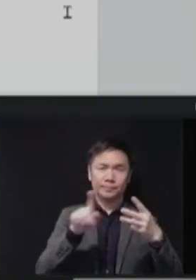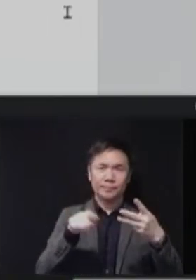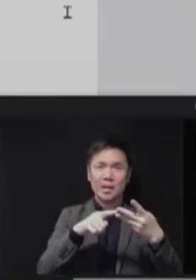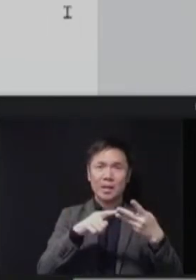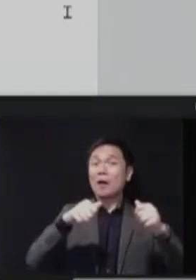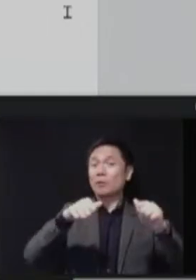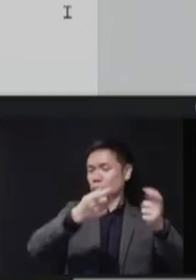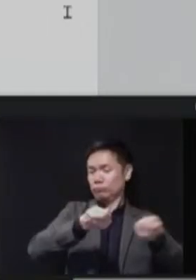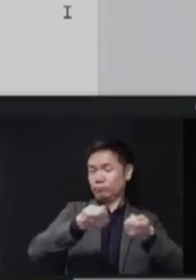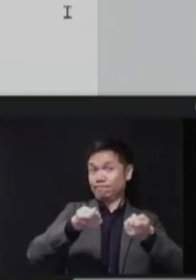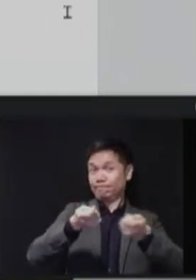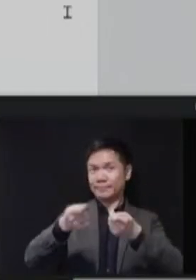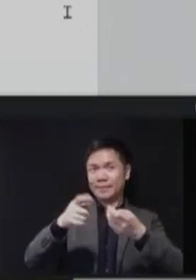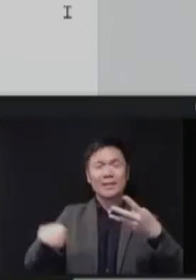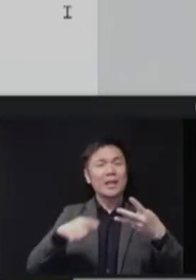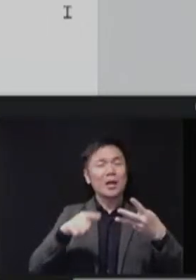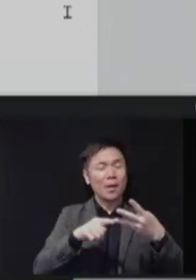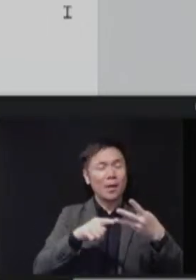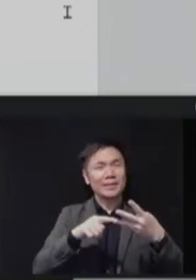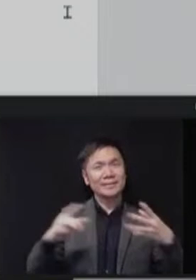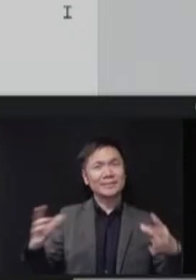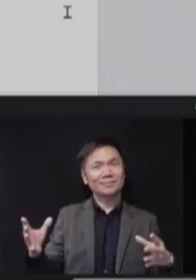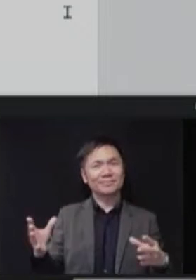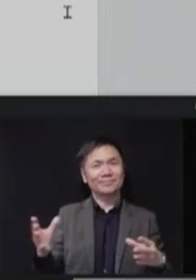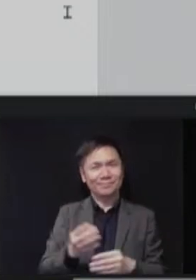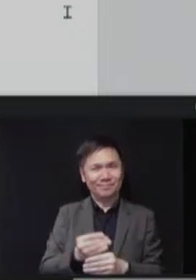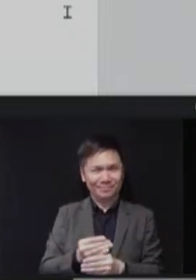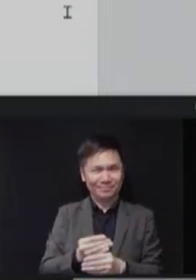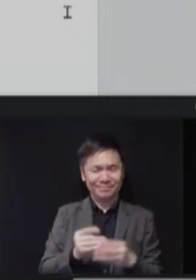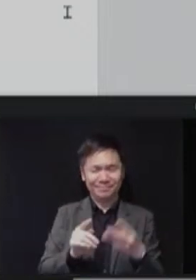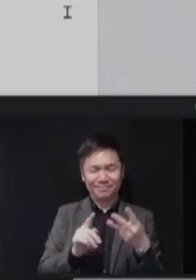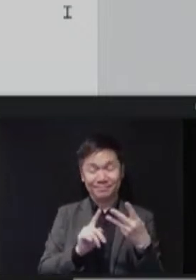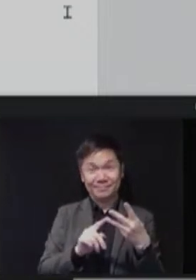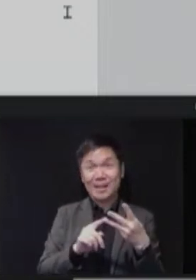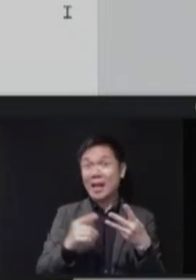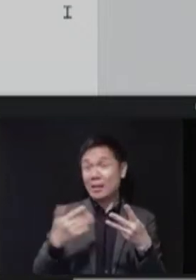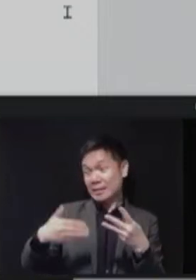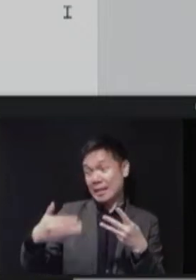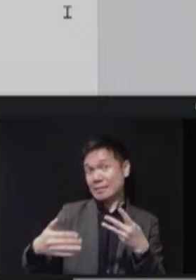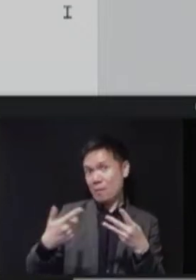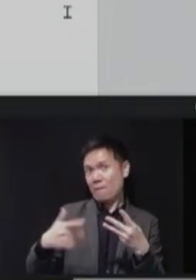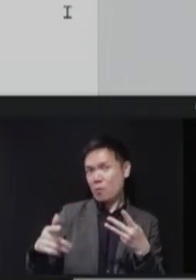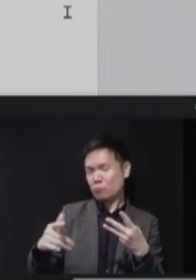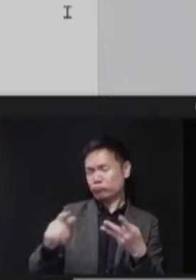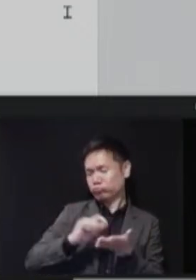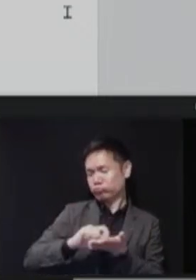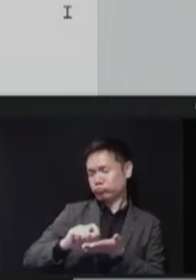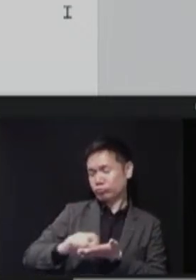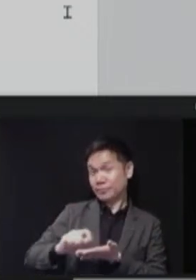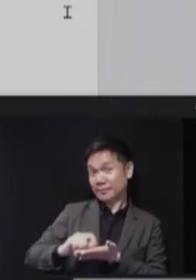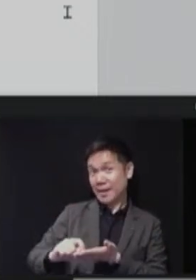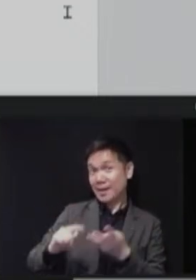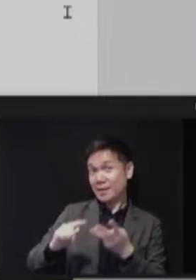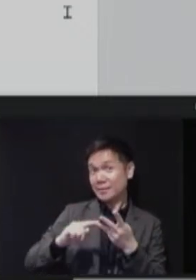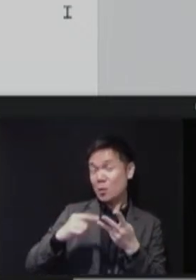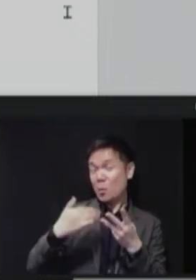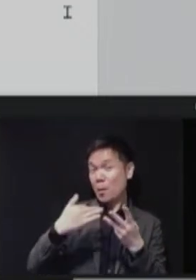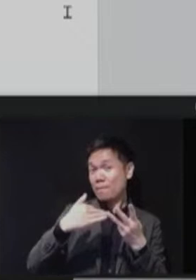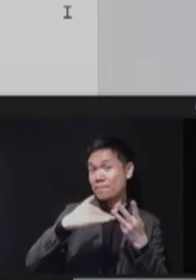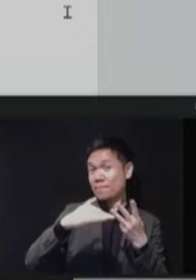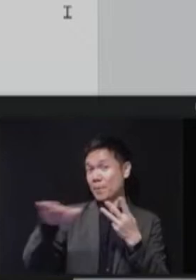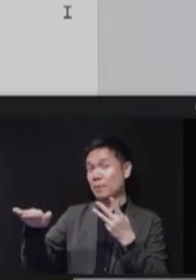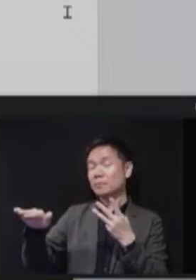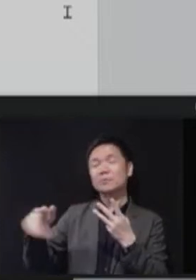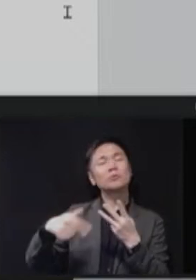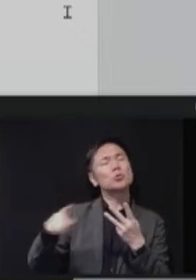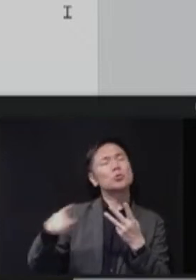concise chair's summary of the proceedings will be prepared after the meeting and circulated for factual